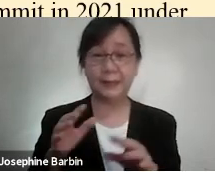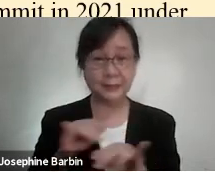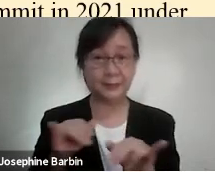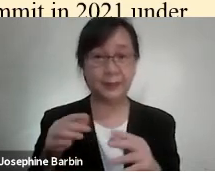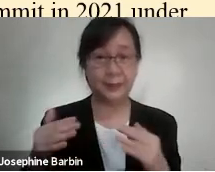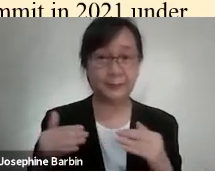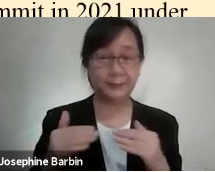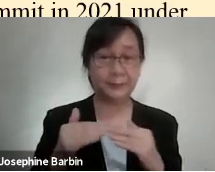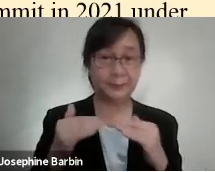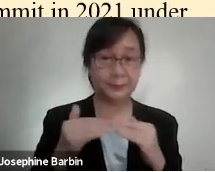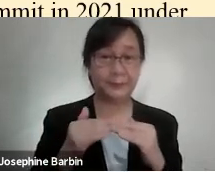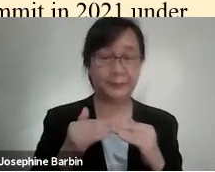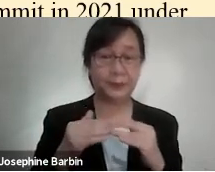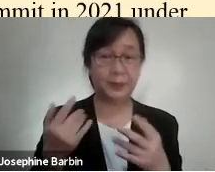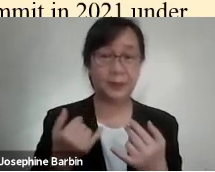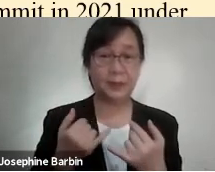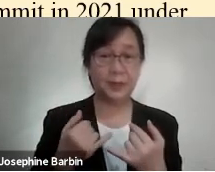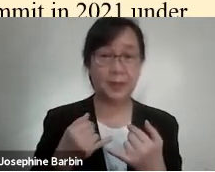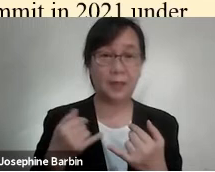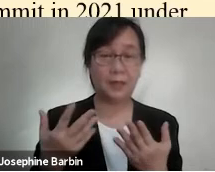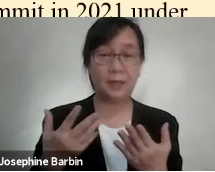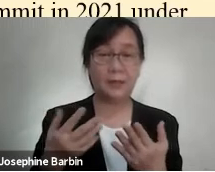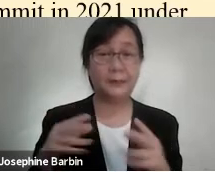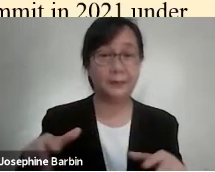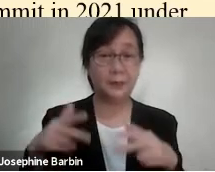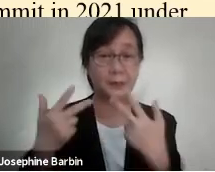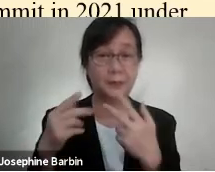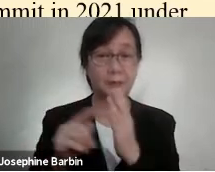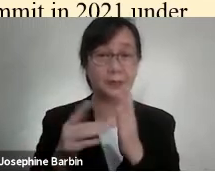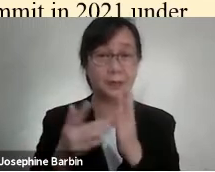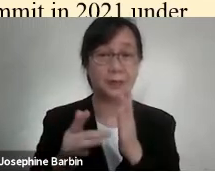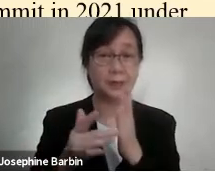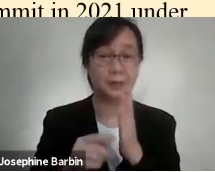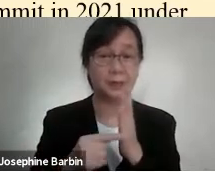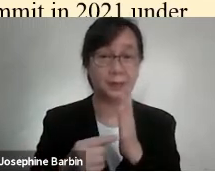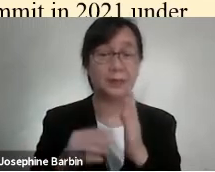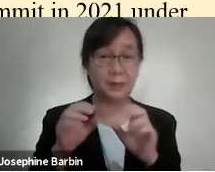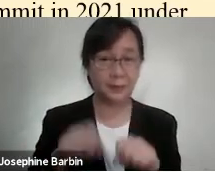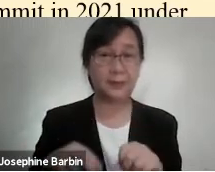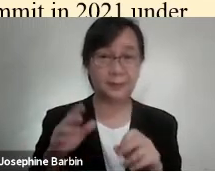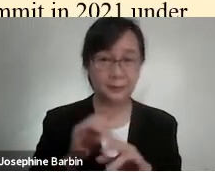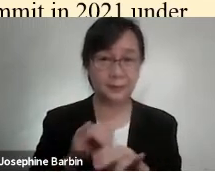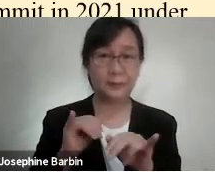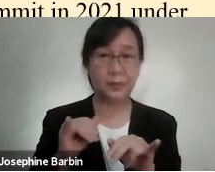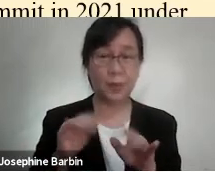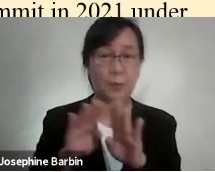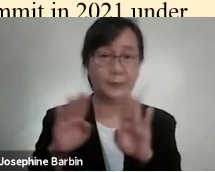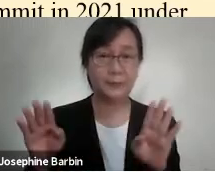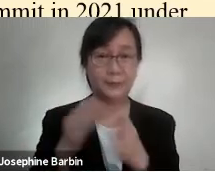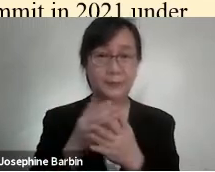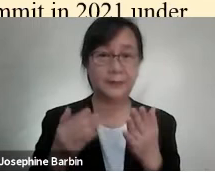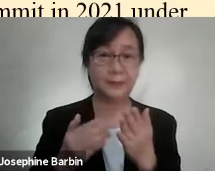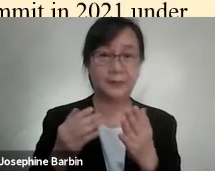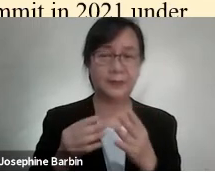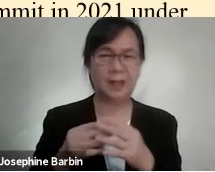right, Internet of Things and also digital technology can also open